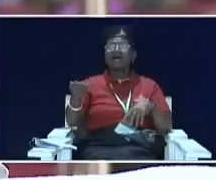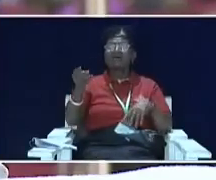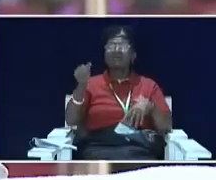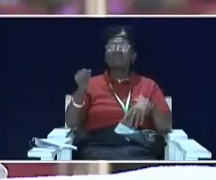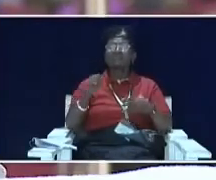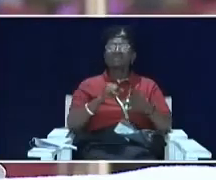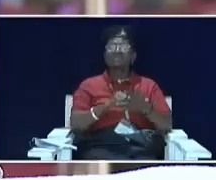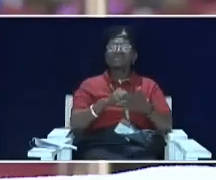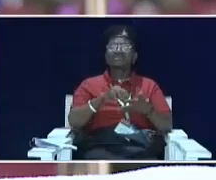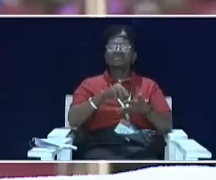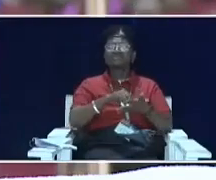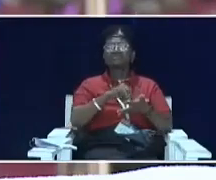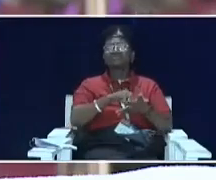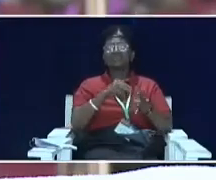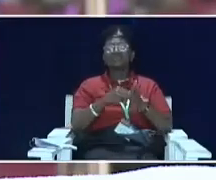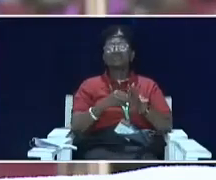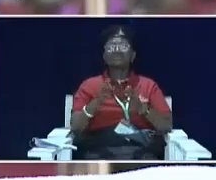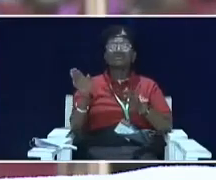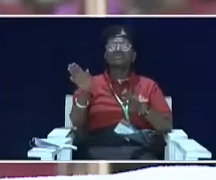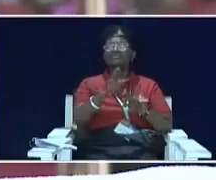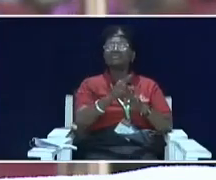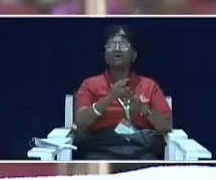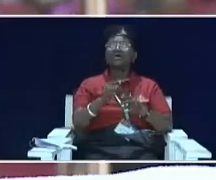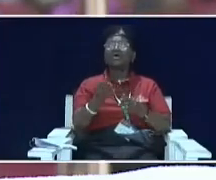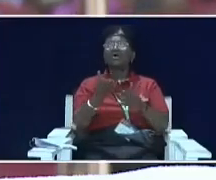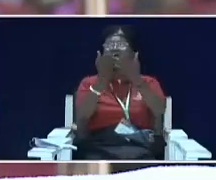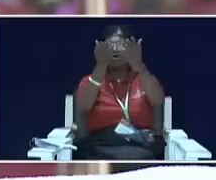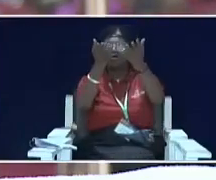it means your offering has been accepted.